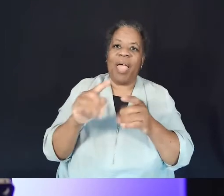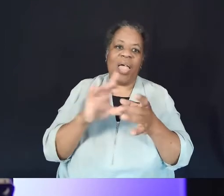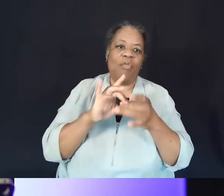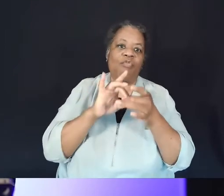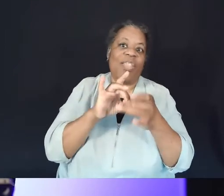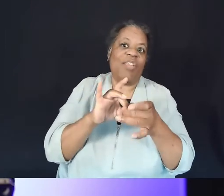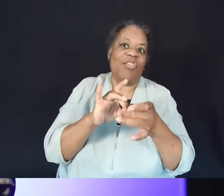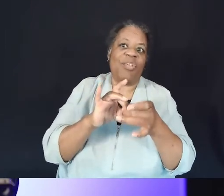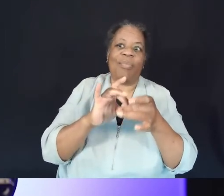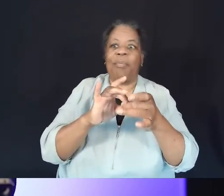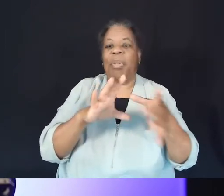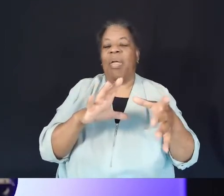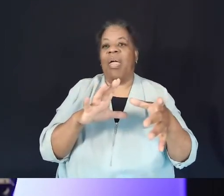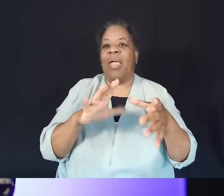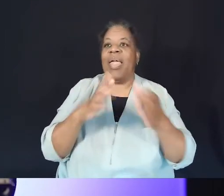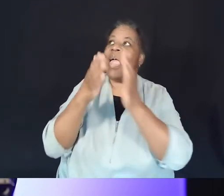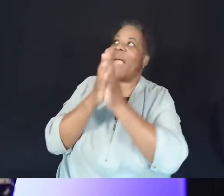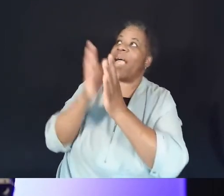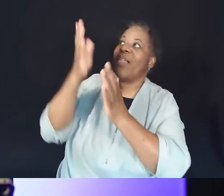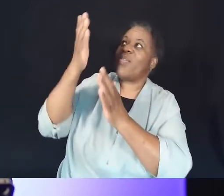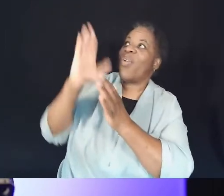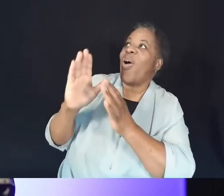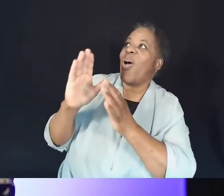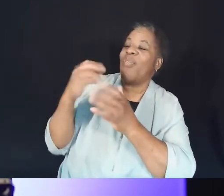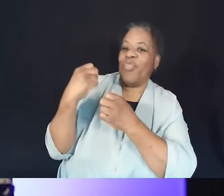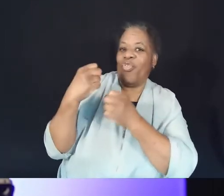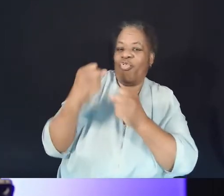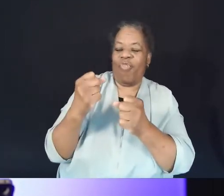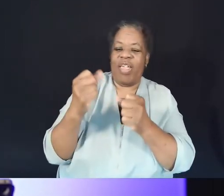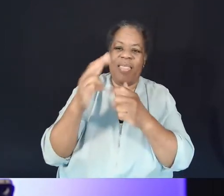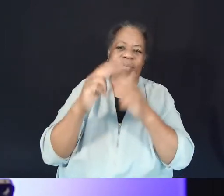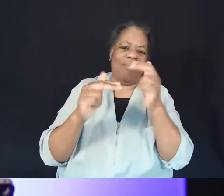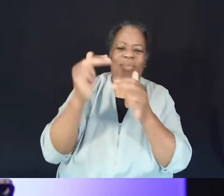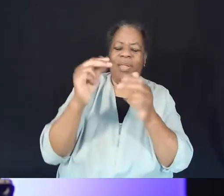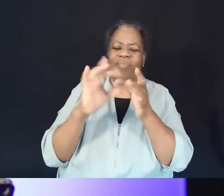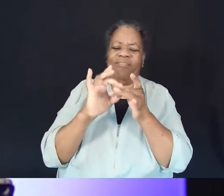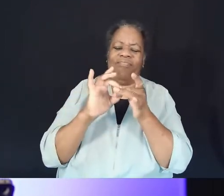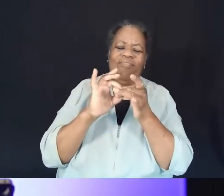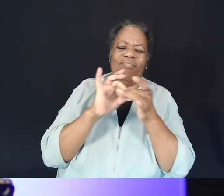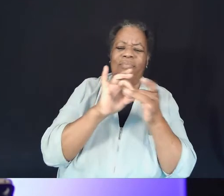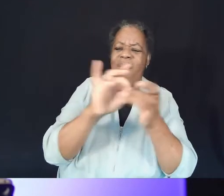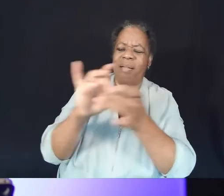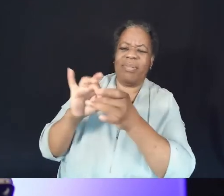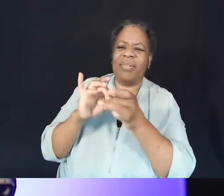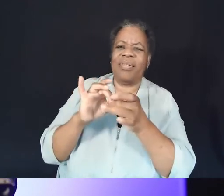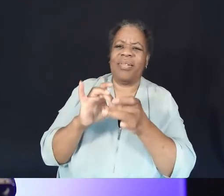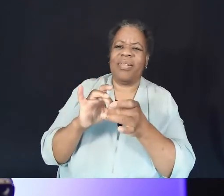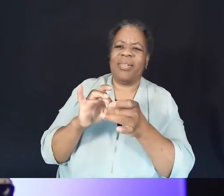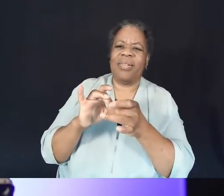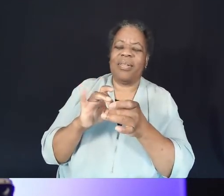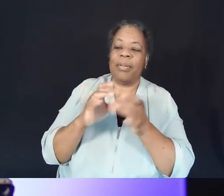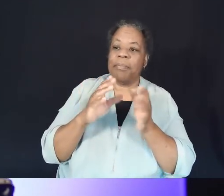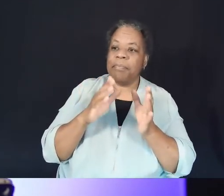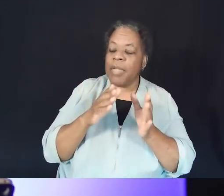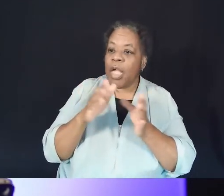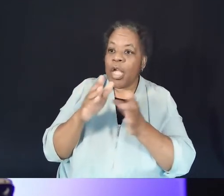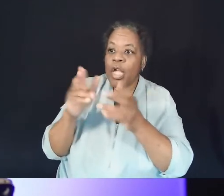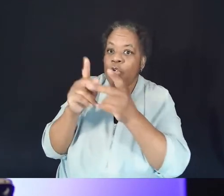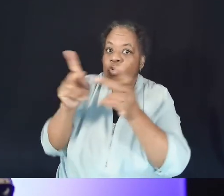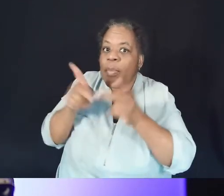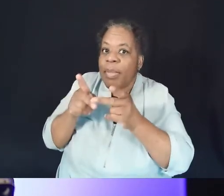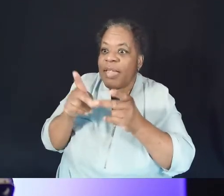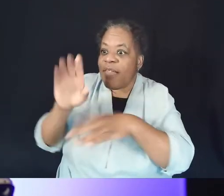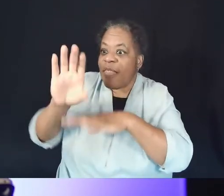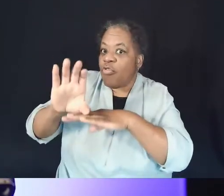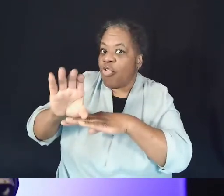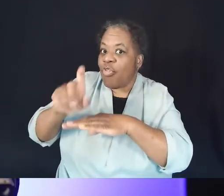ask God for the strength to rebuild these bonds? Do you need to rebuild your place in the church? Is God